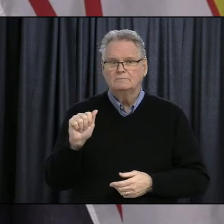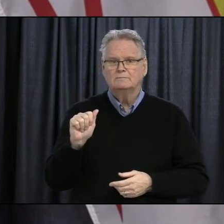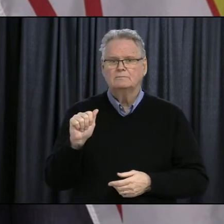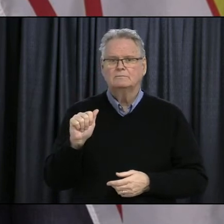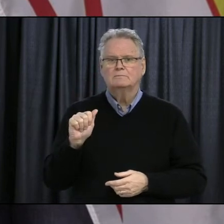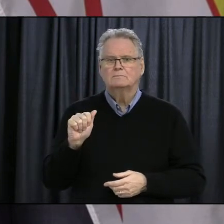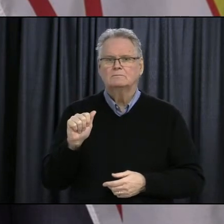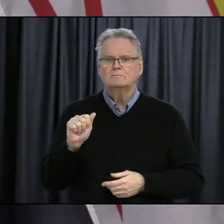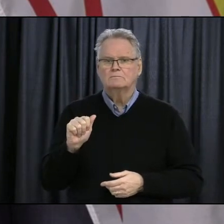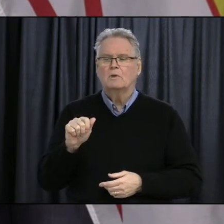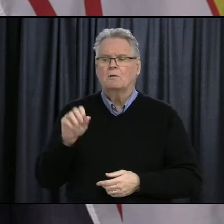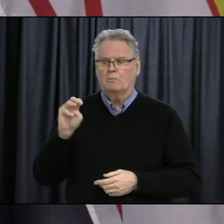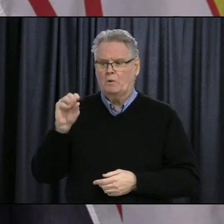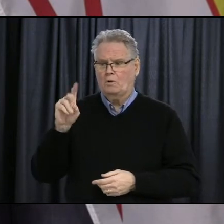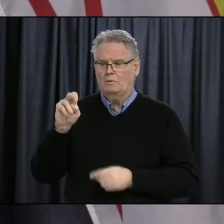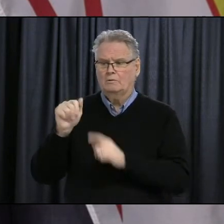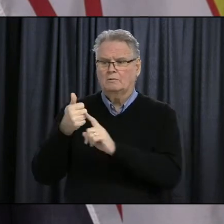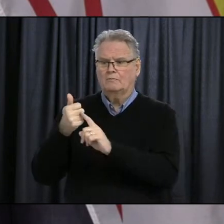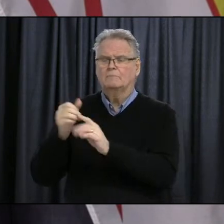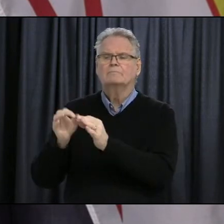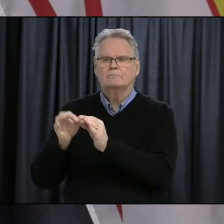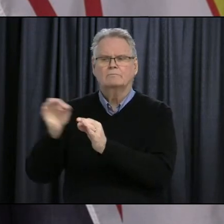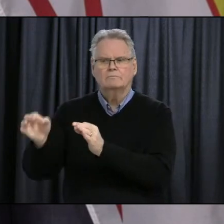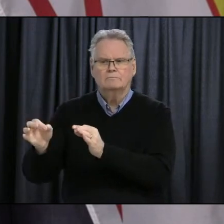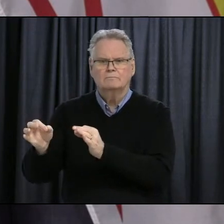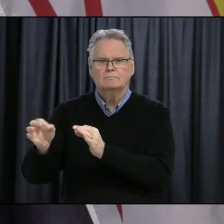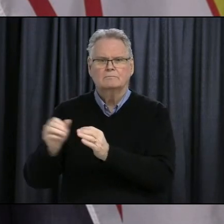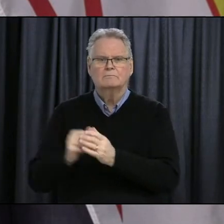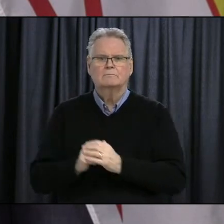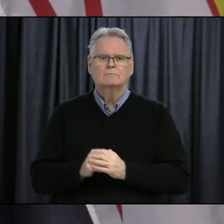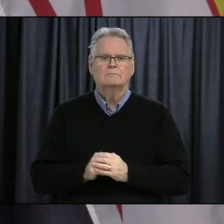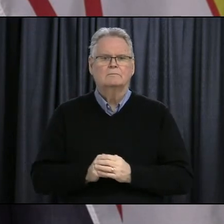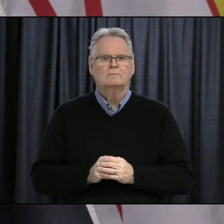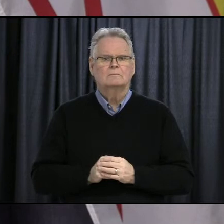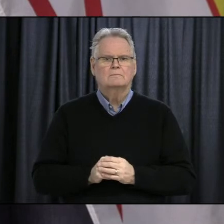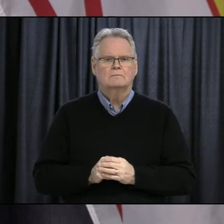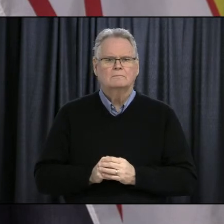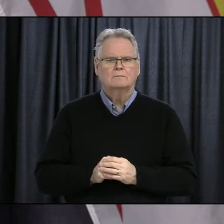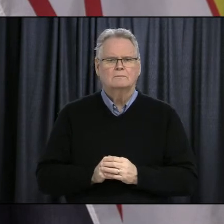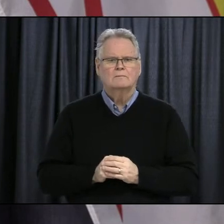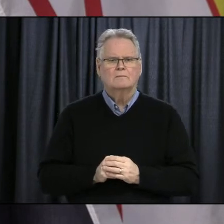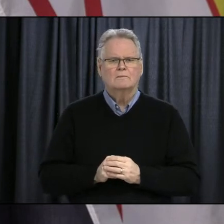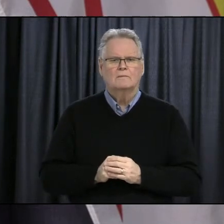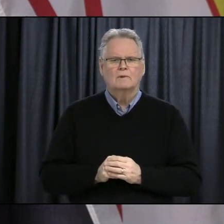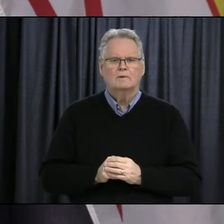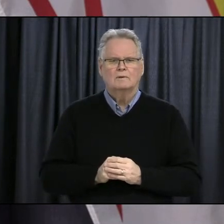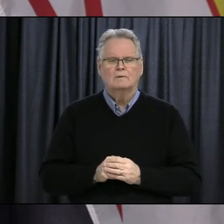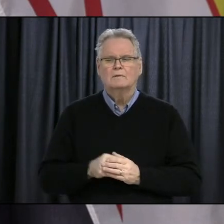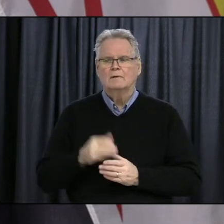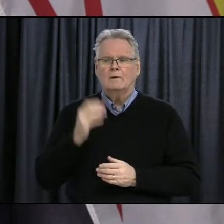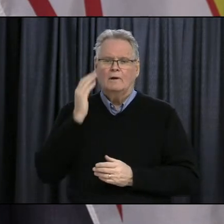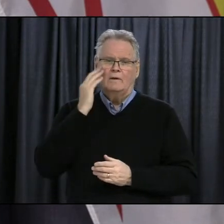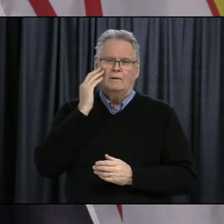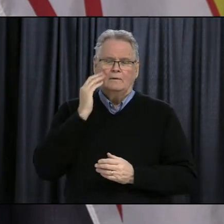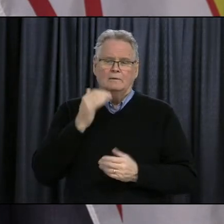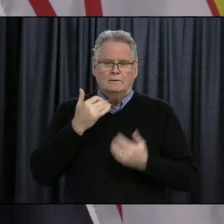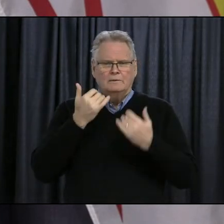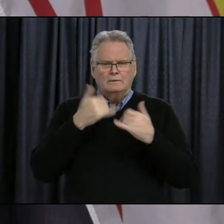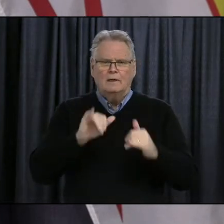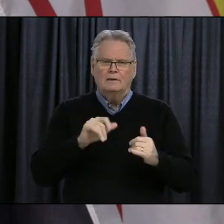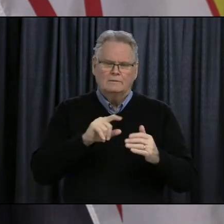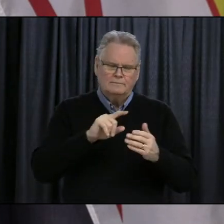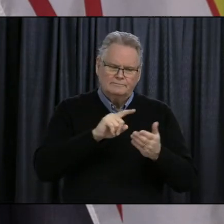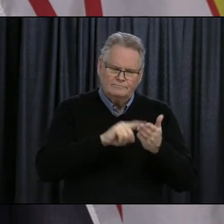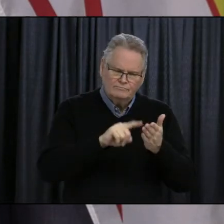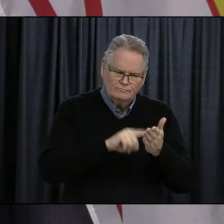those studies have been done, and I'm sure that NACI, the National Advisory Committee on Immunization, is reviewing